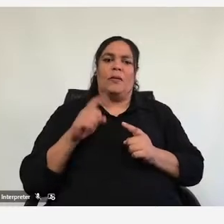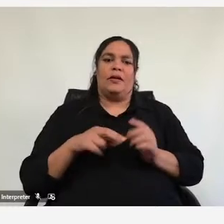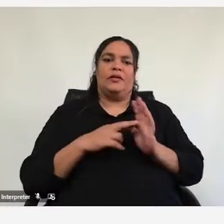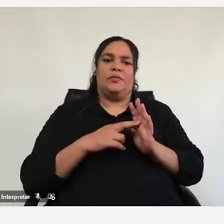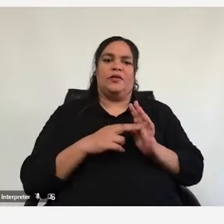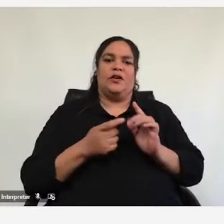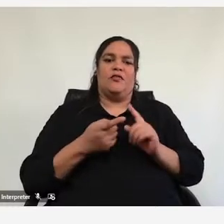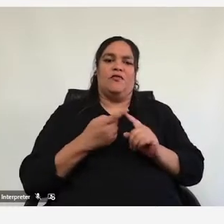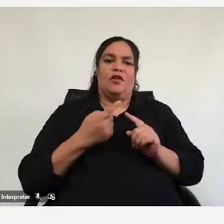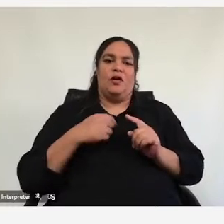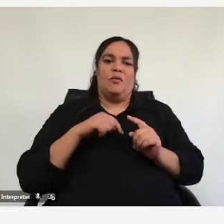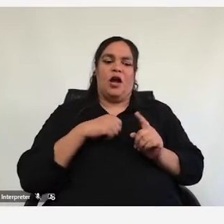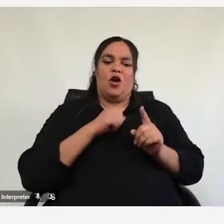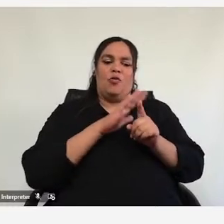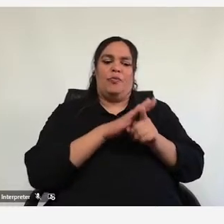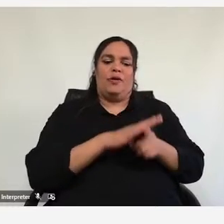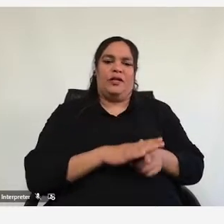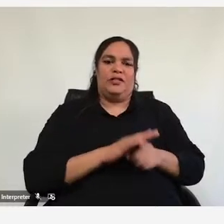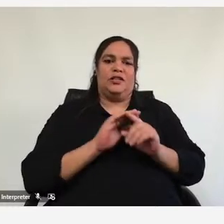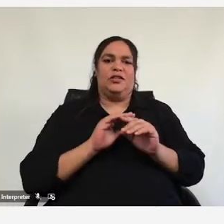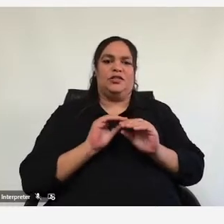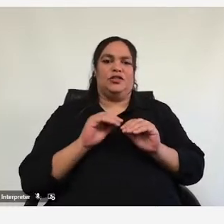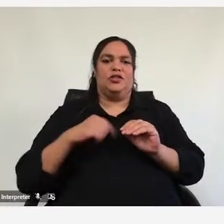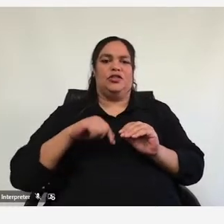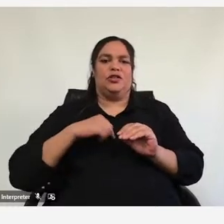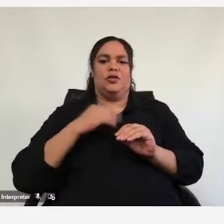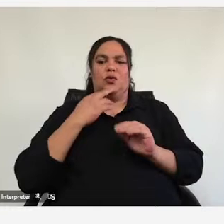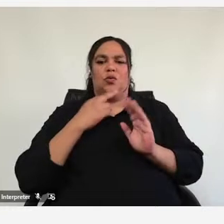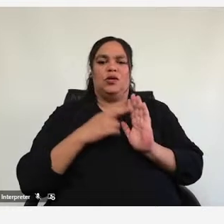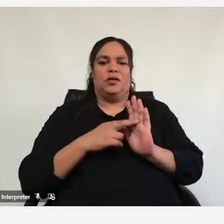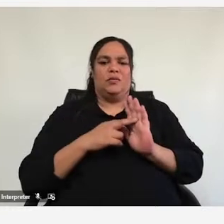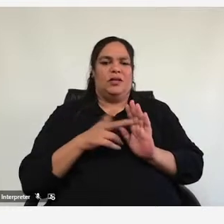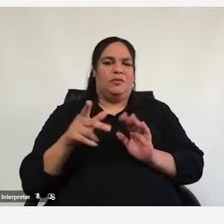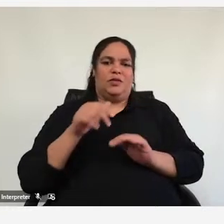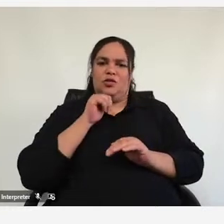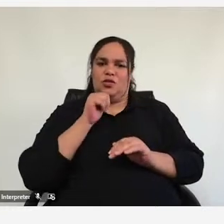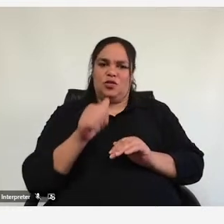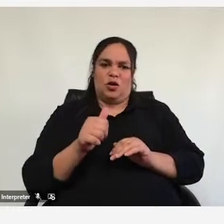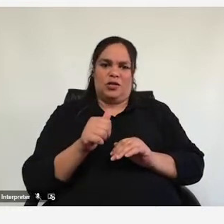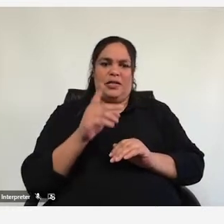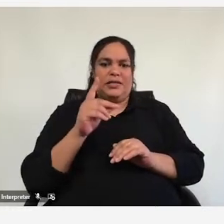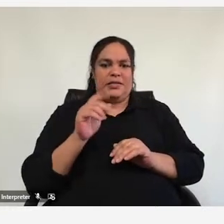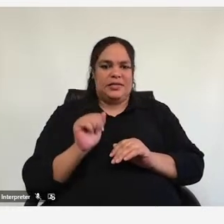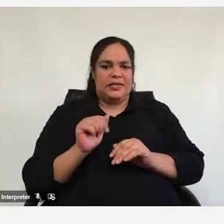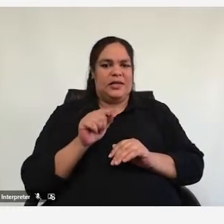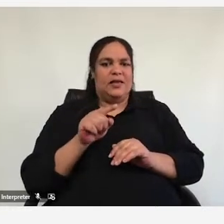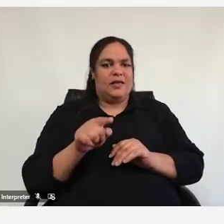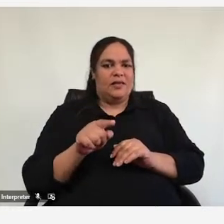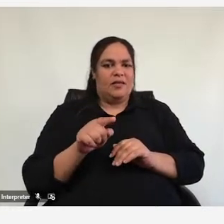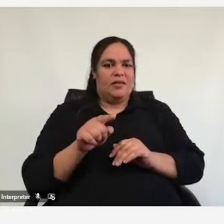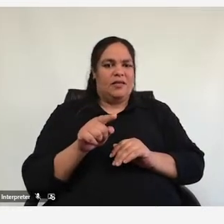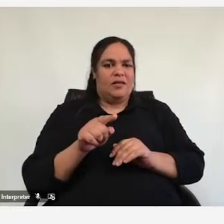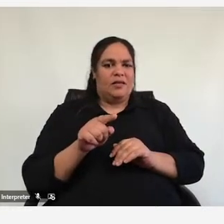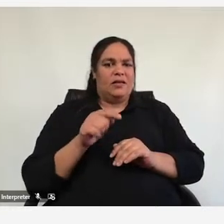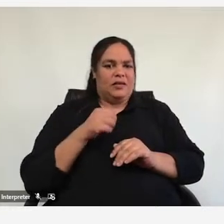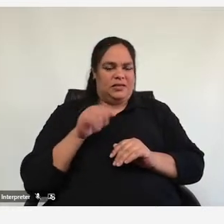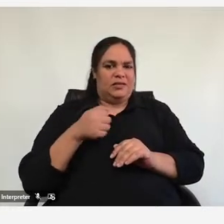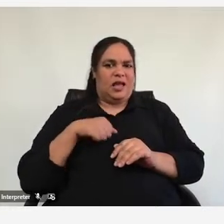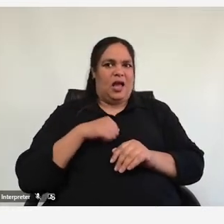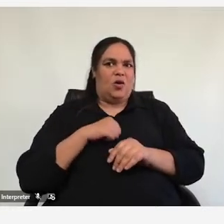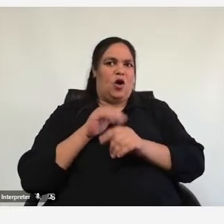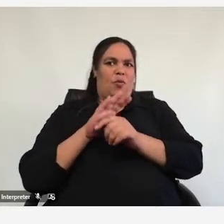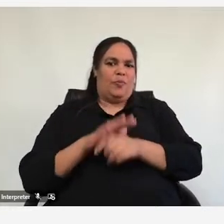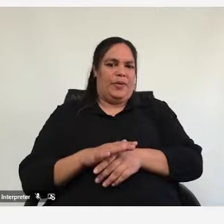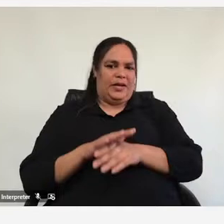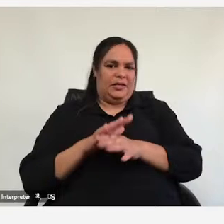our oppressors to teach us about who represent the poor and not? The DA remains our oppressor, and there's no way